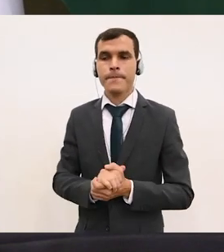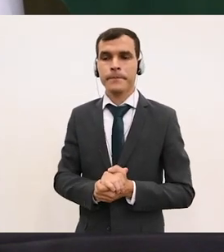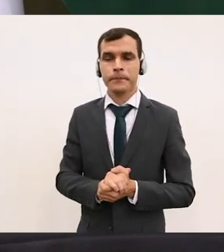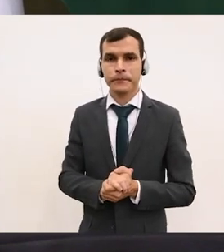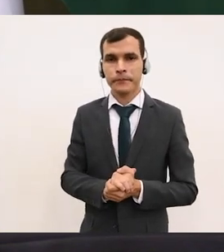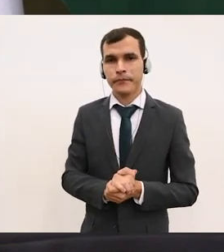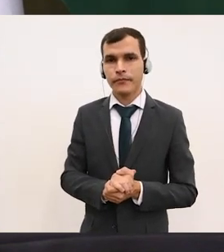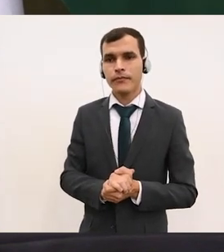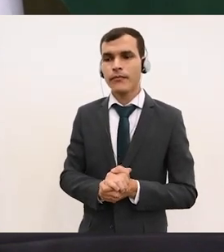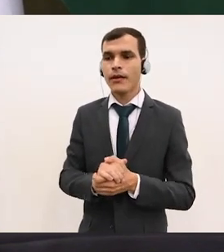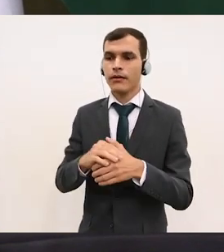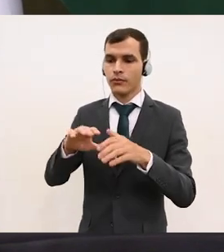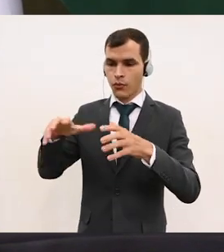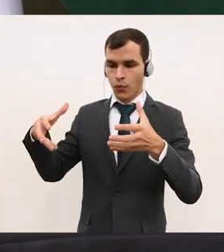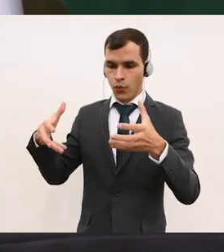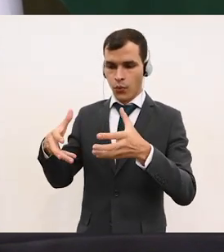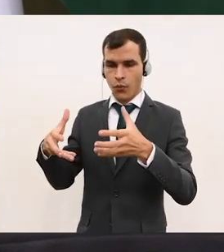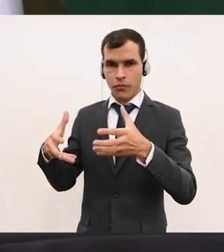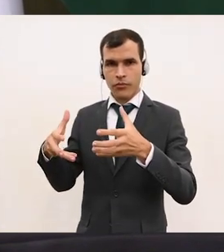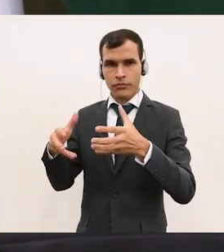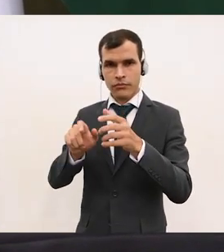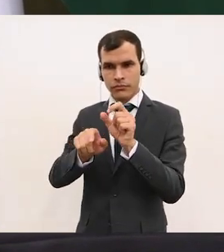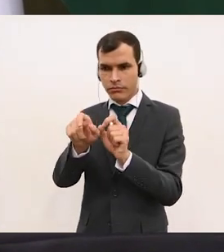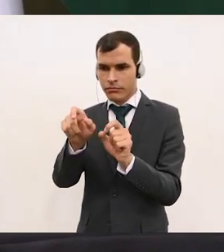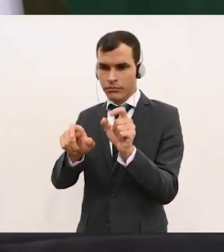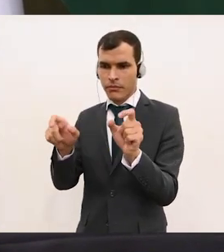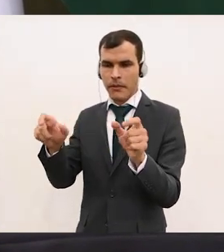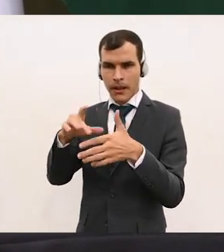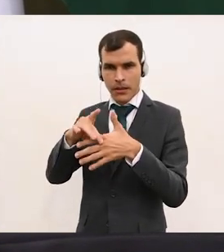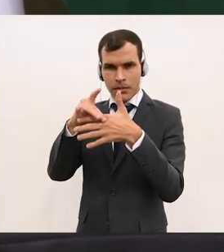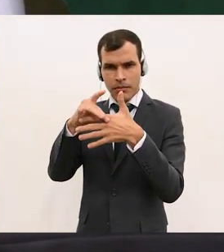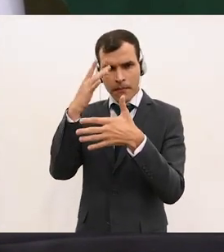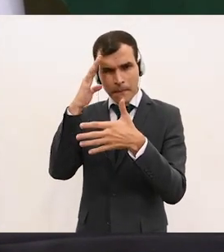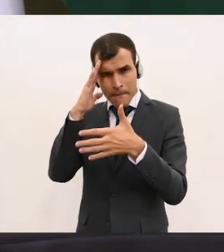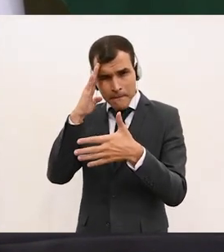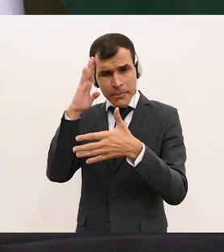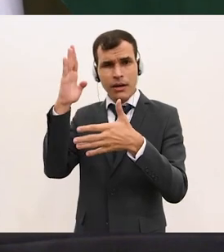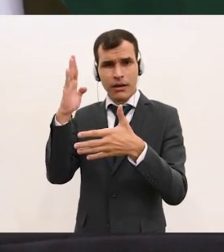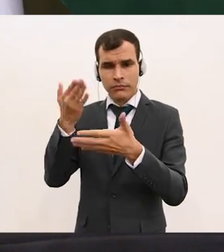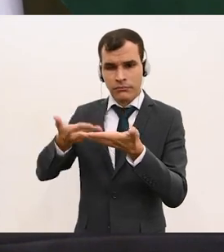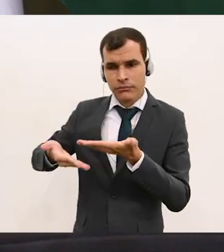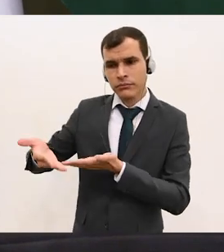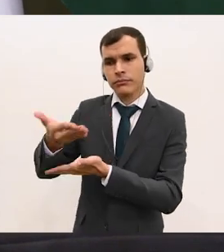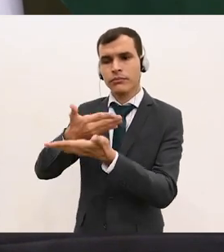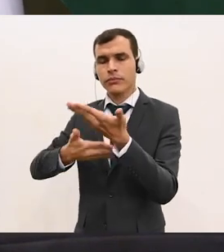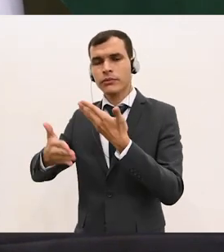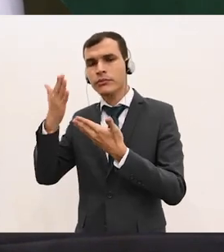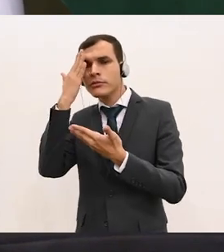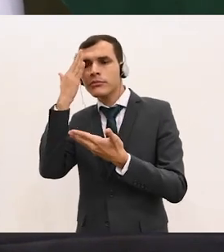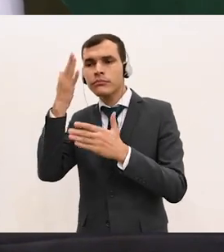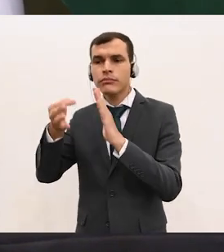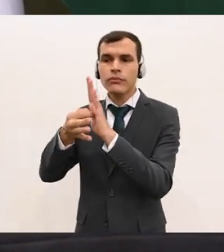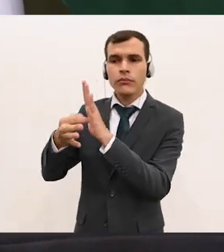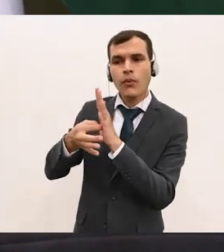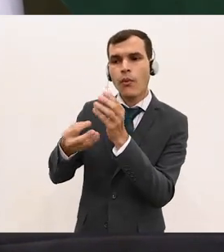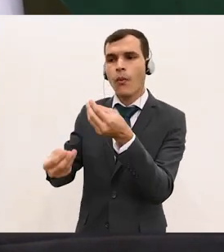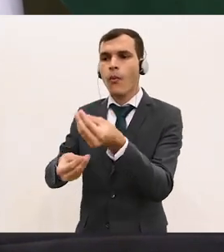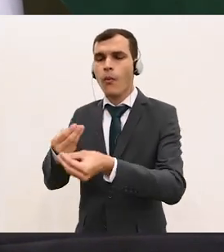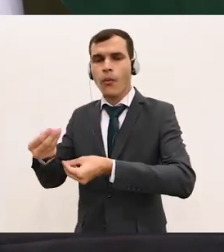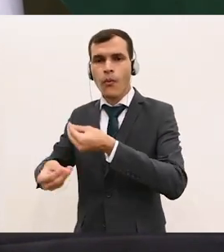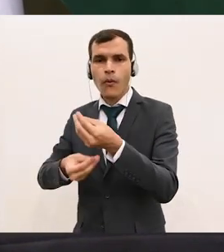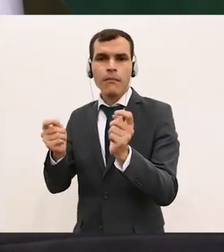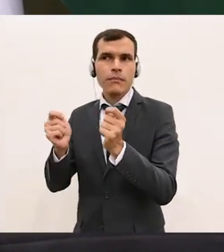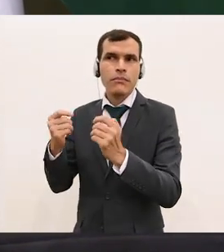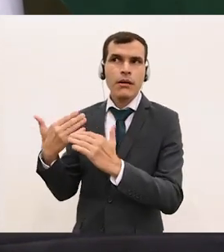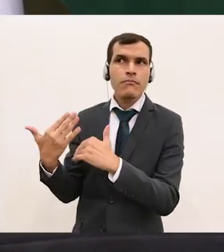views, and then we will try to see how we might be able to put an initiative forward in this context and get the